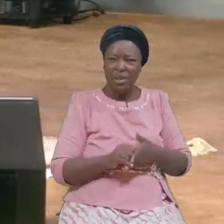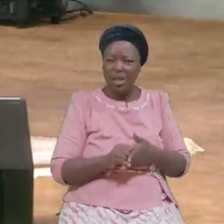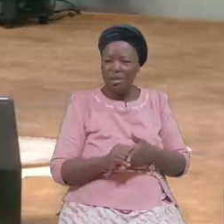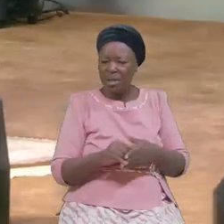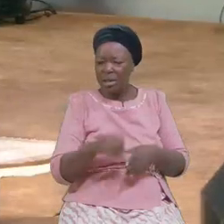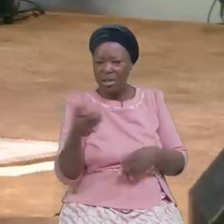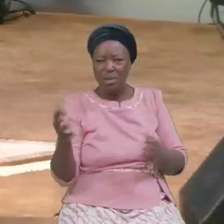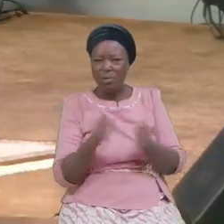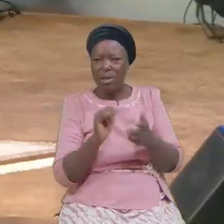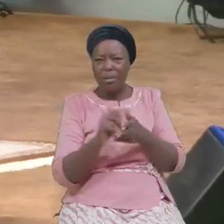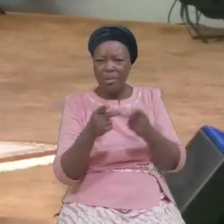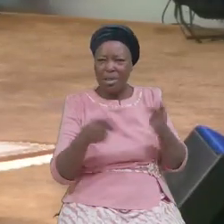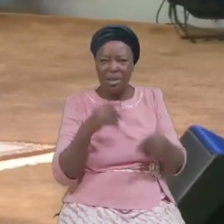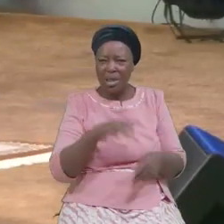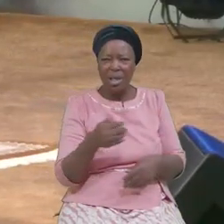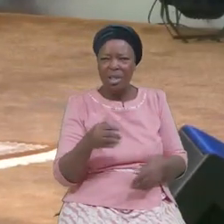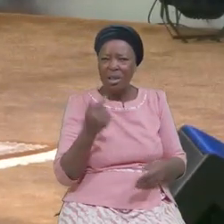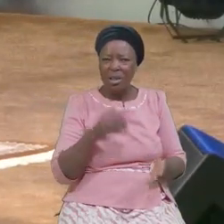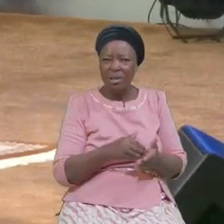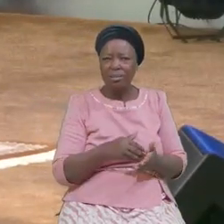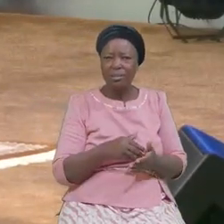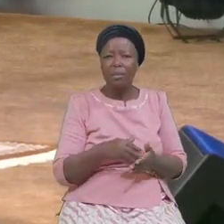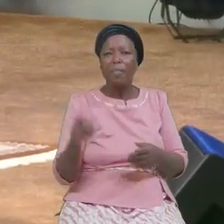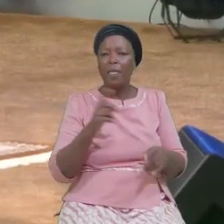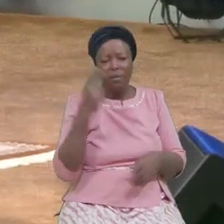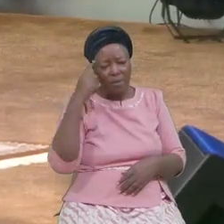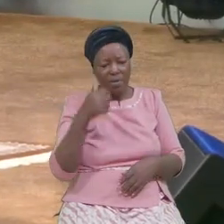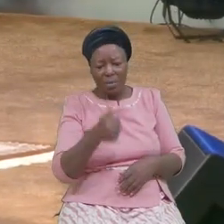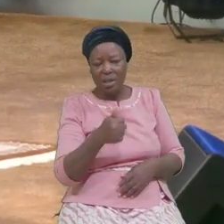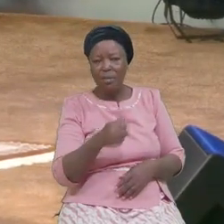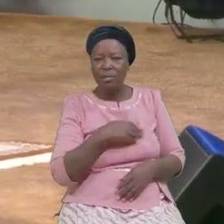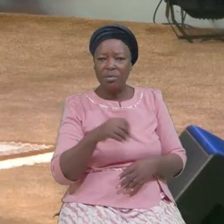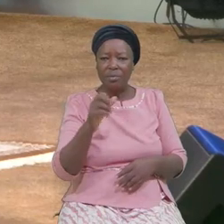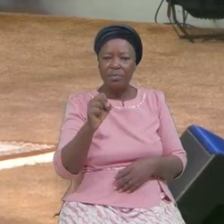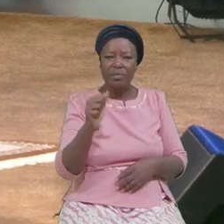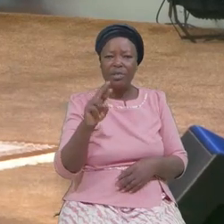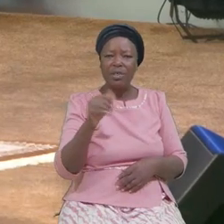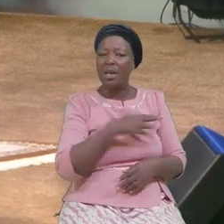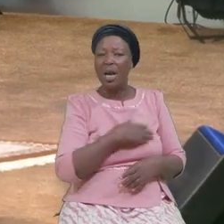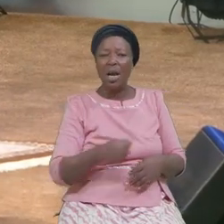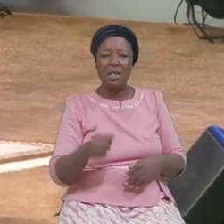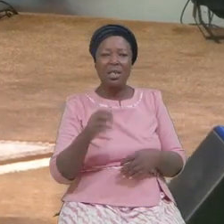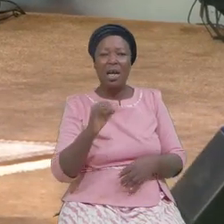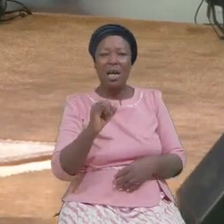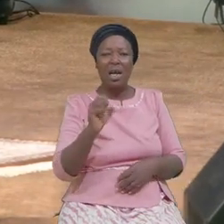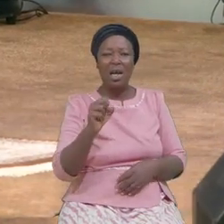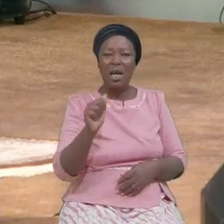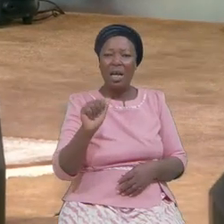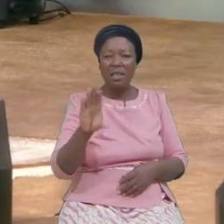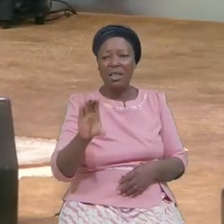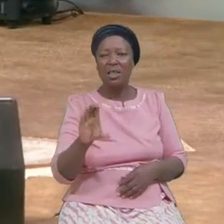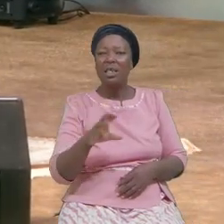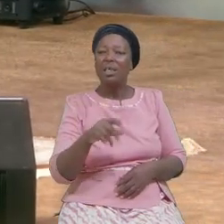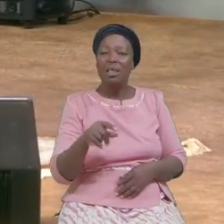do anything for himself, for Sarah, or for Isaac. He already blocked his